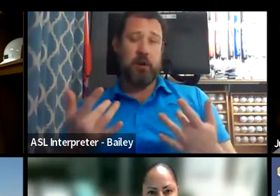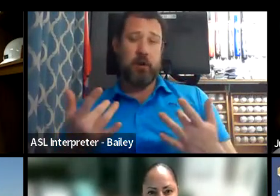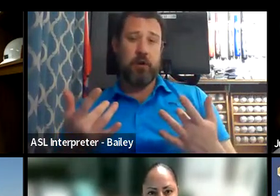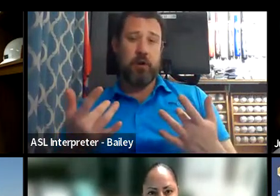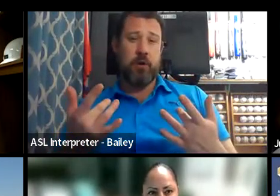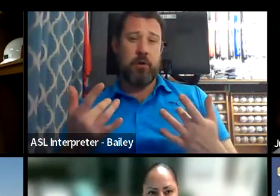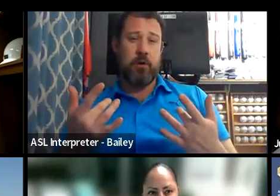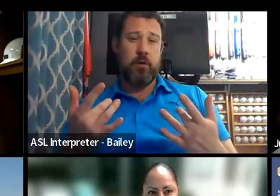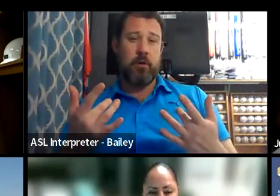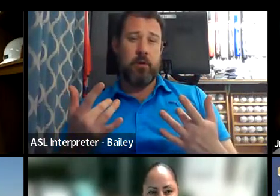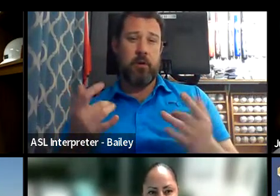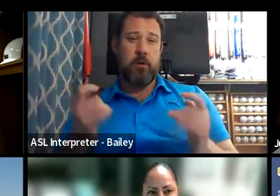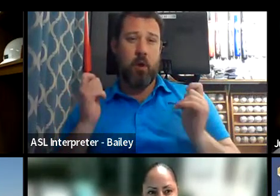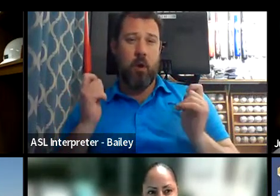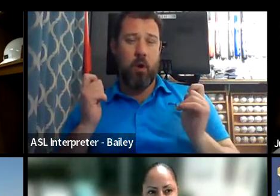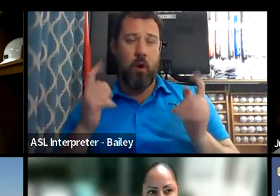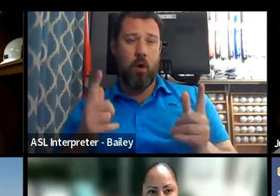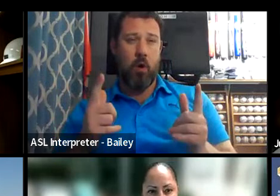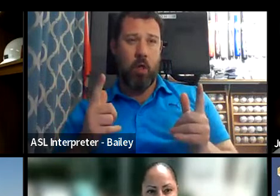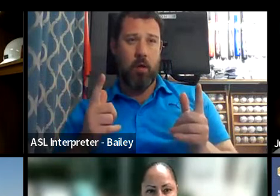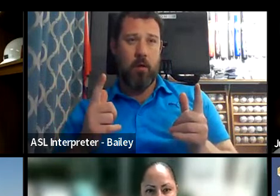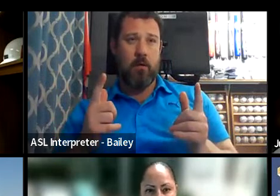that all of these